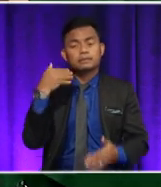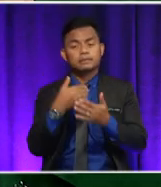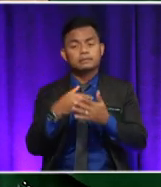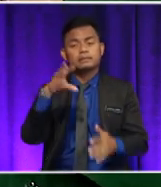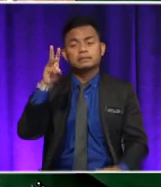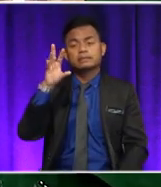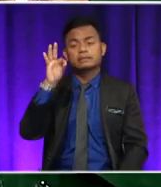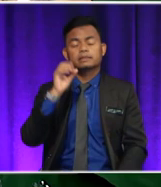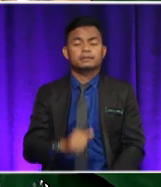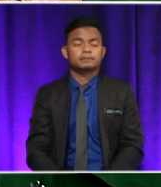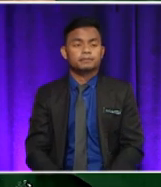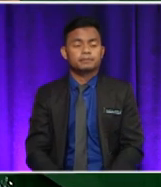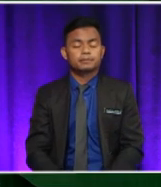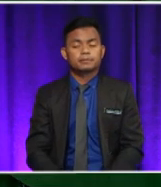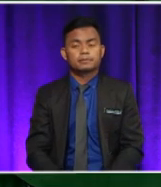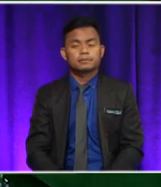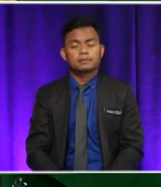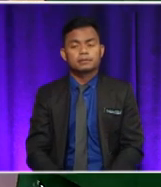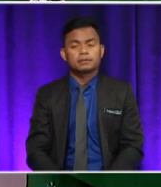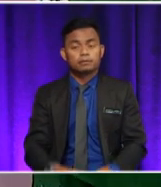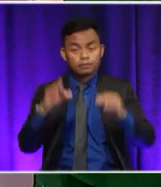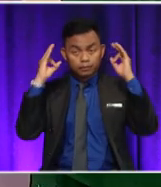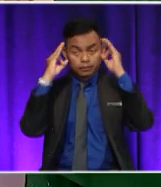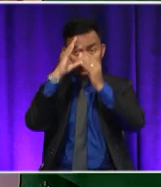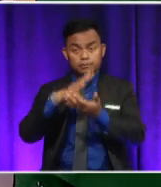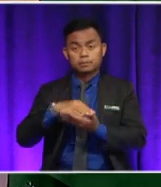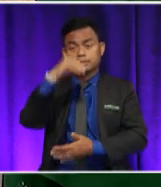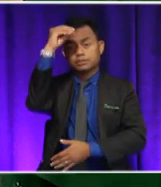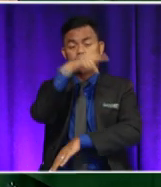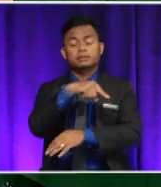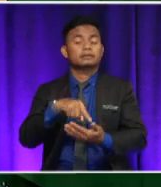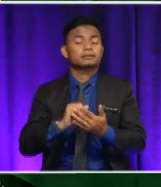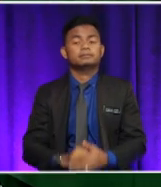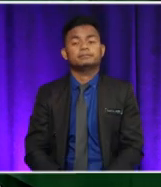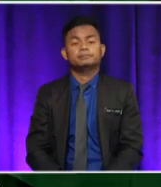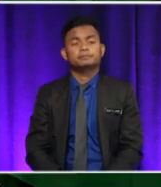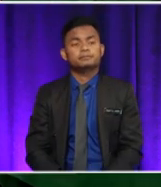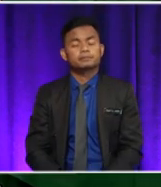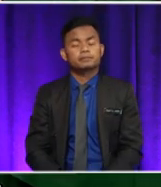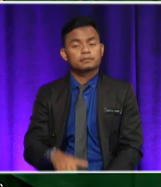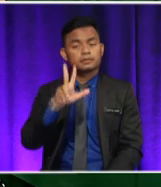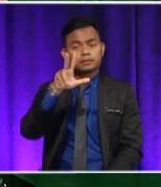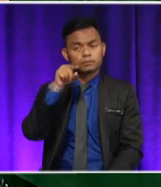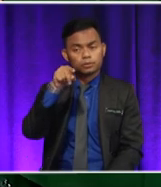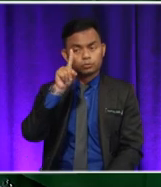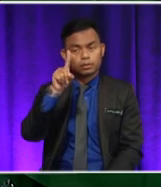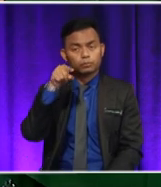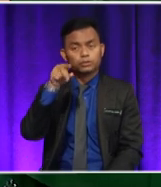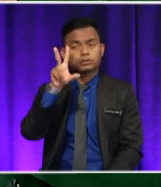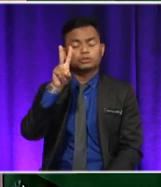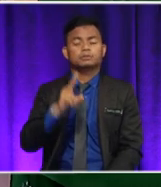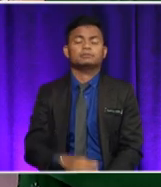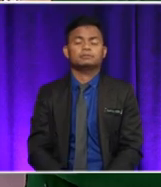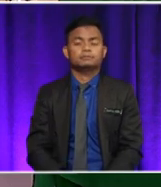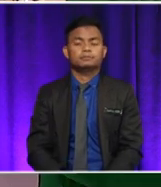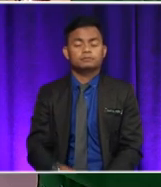69. Here's our learning standards for today. First would be main skill reading 3.1.2, where we